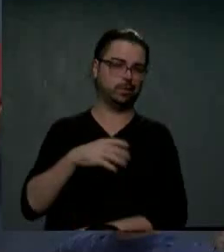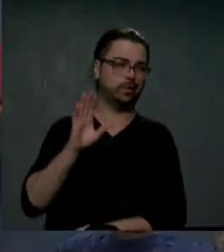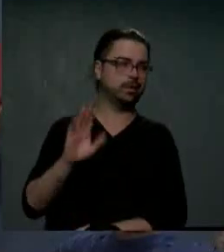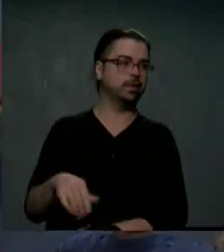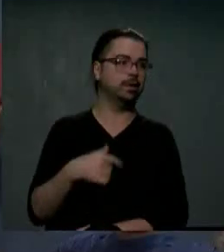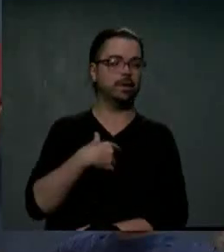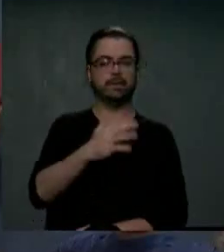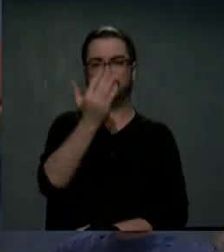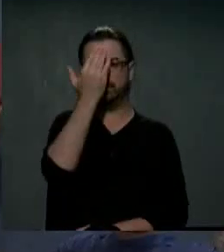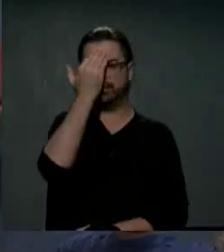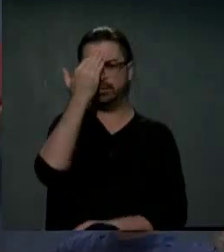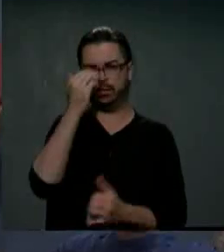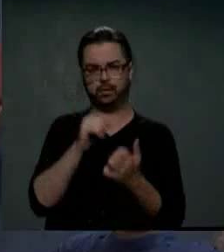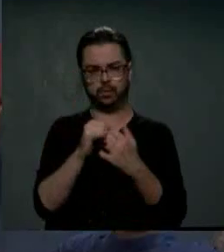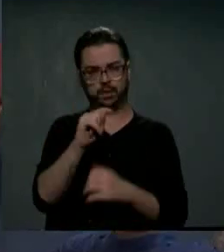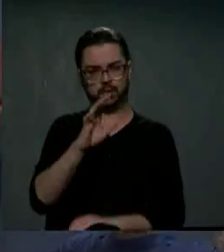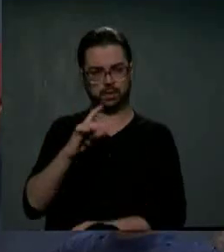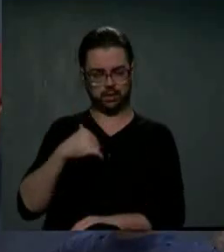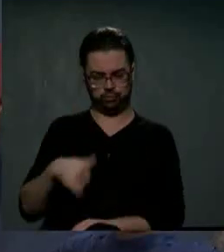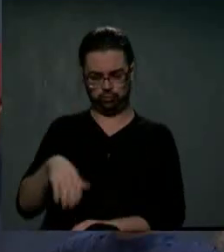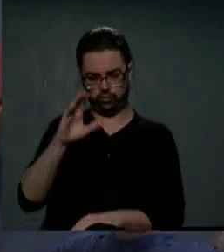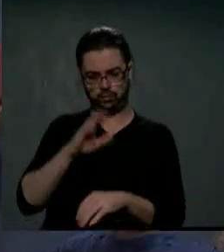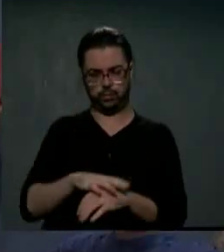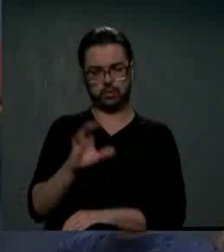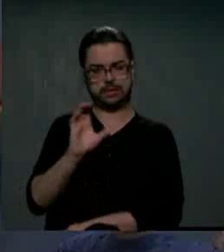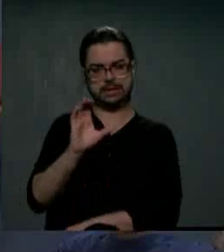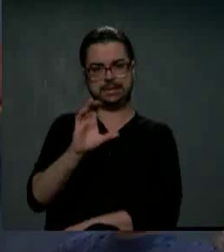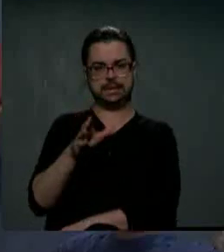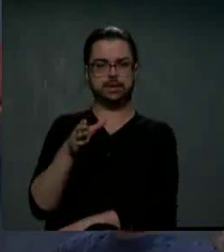Very familiar with it. I grew up on C Street. Okay.